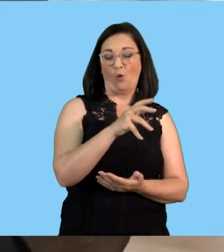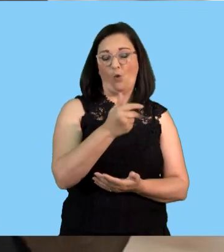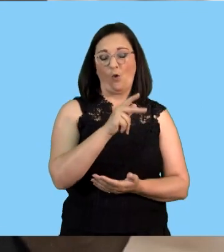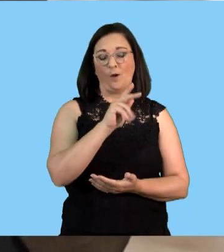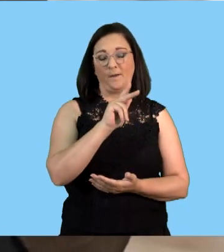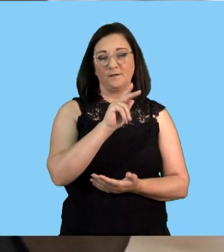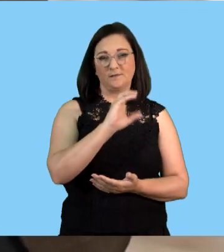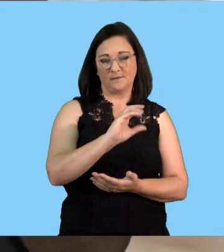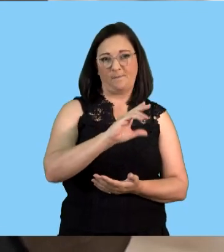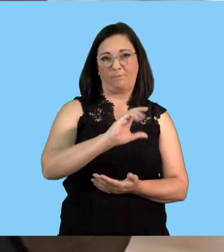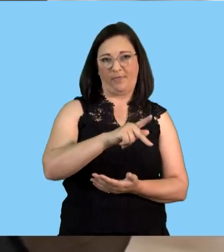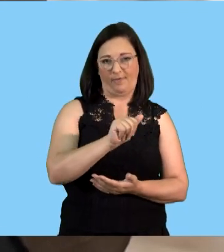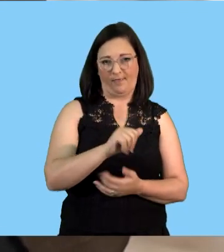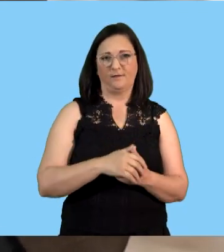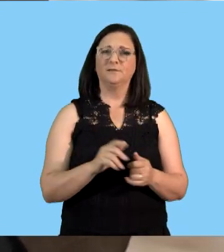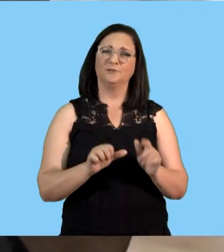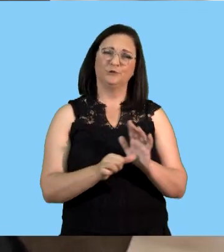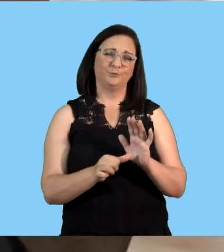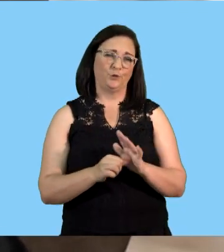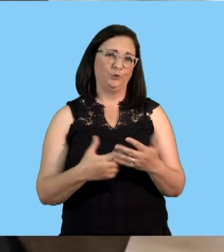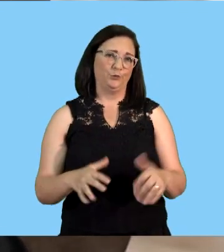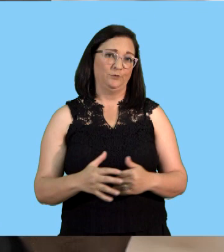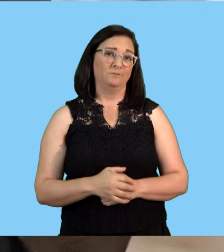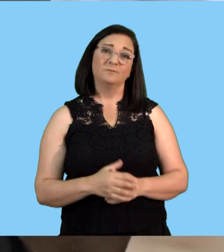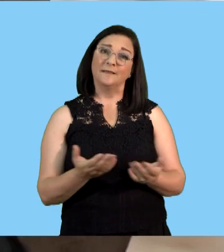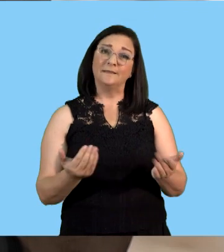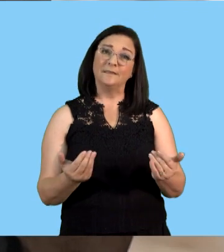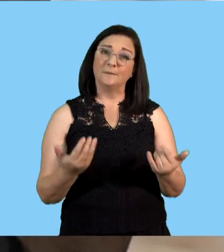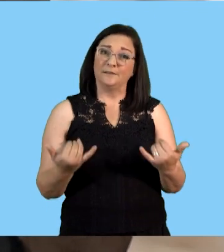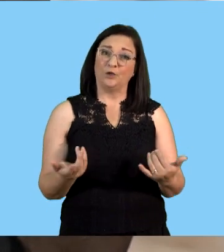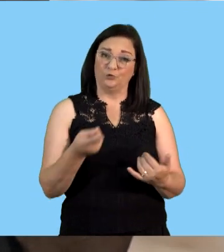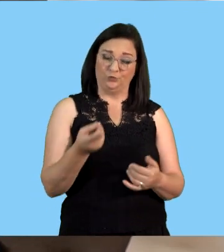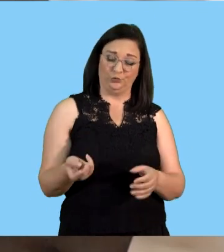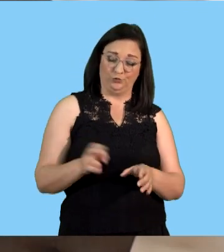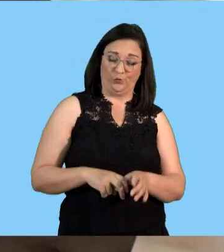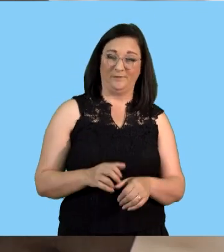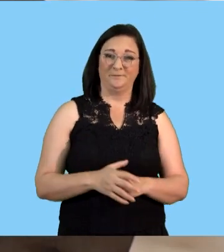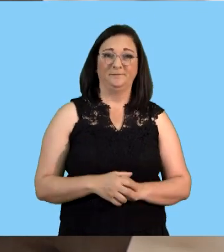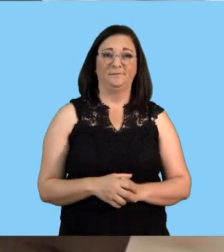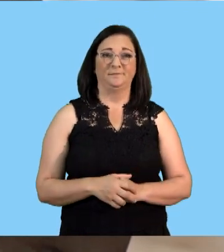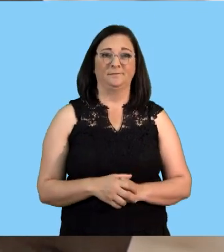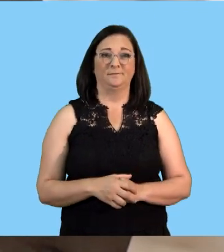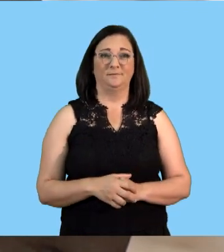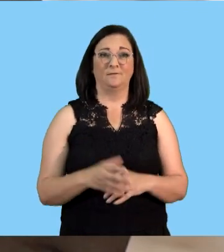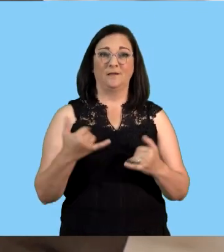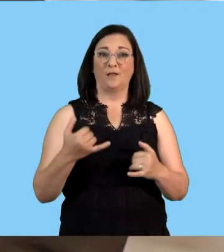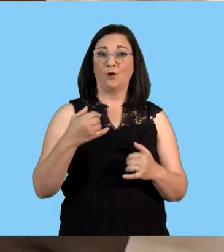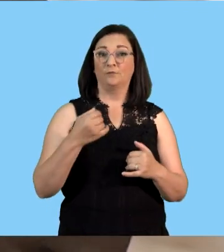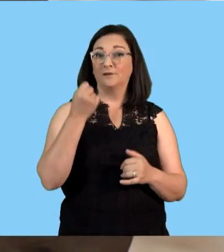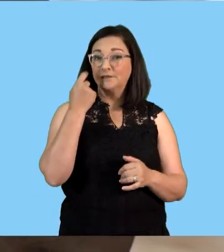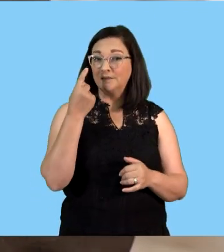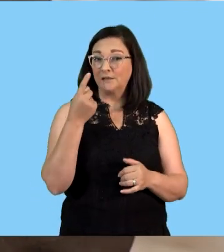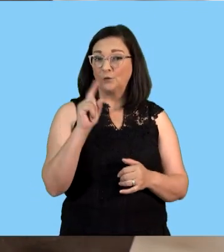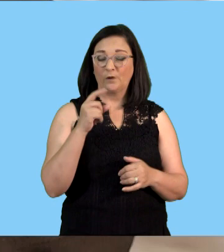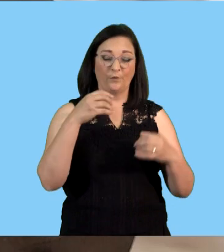the CPA. Very important. Right, so this is what is expected of you as you're joining us, right, to understand now the